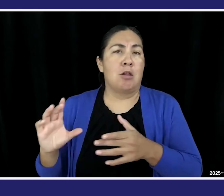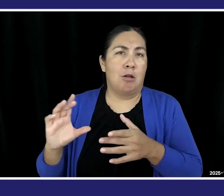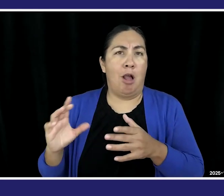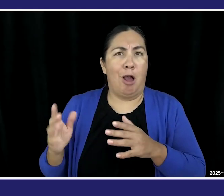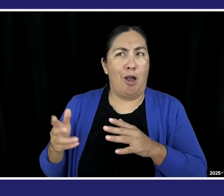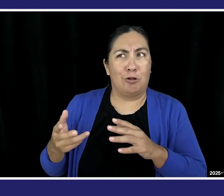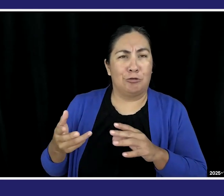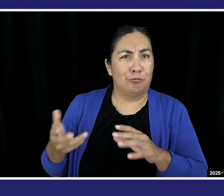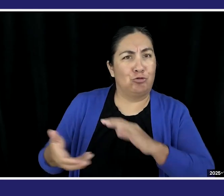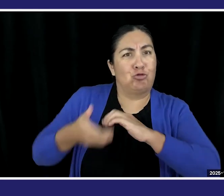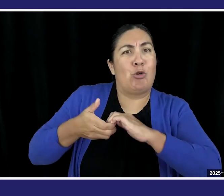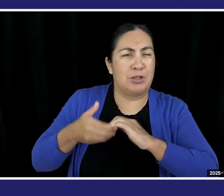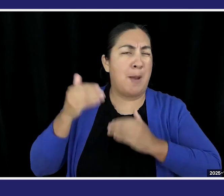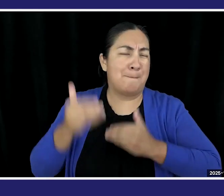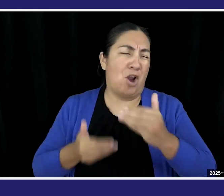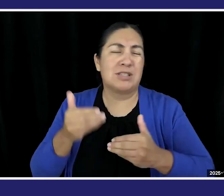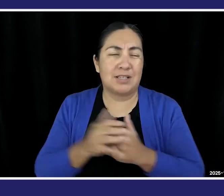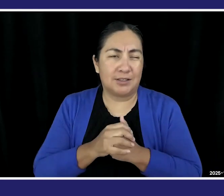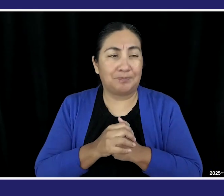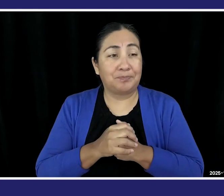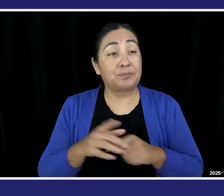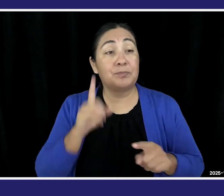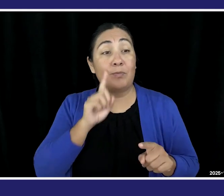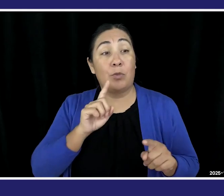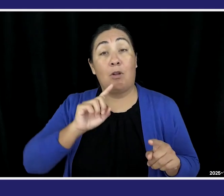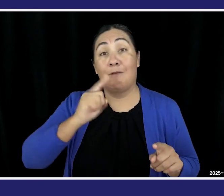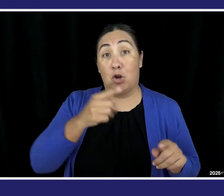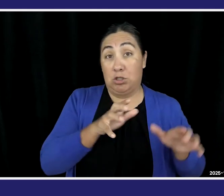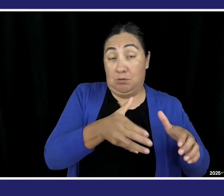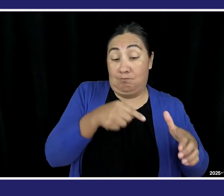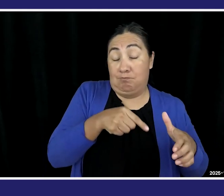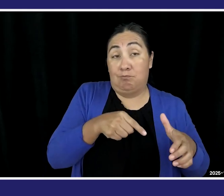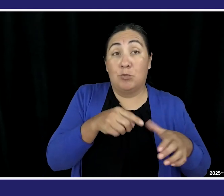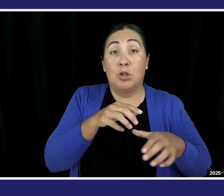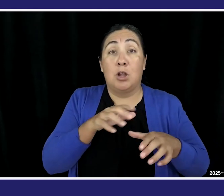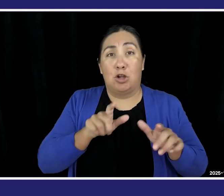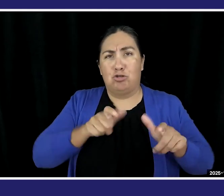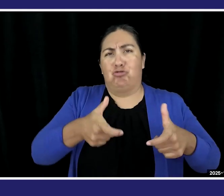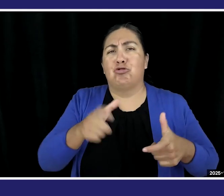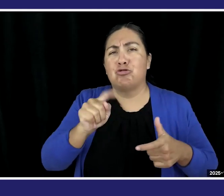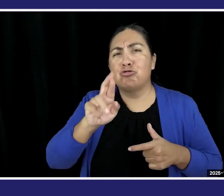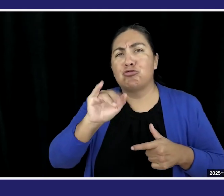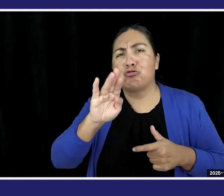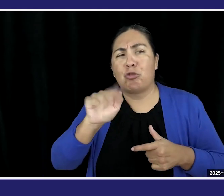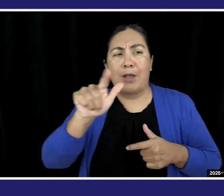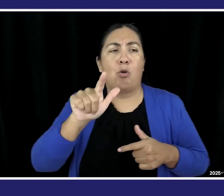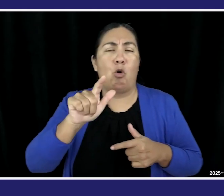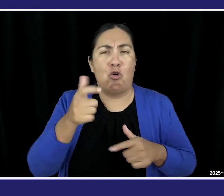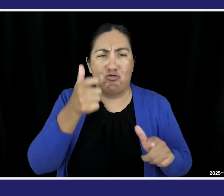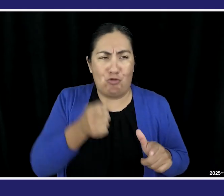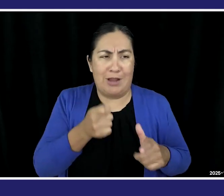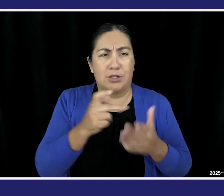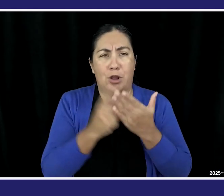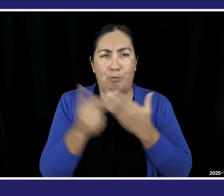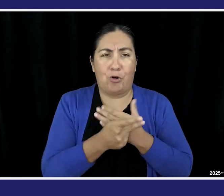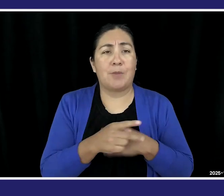So for the tribal grant program, so our eligibility right now is for federally recognized tribes, Indian health clinics, and